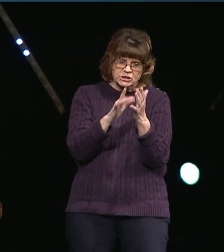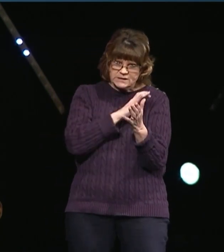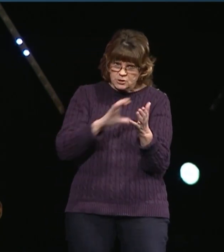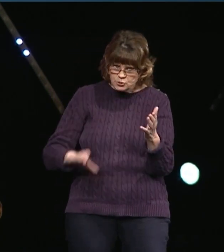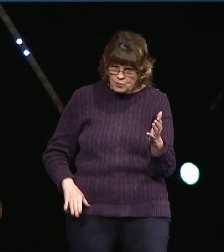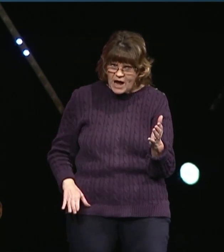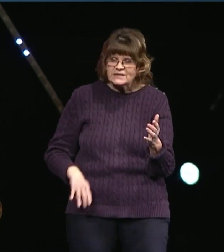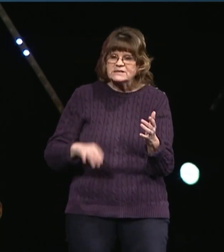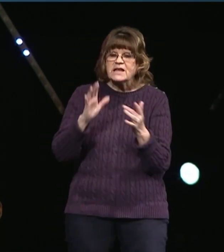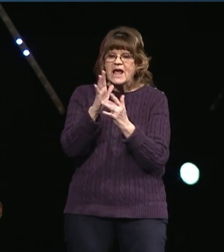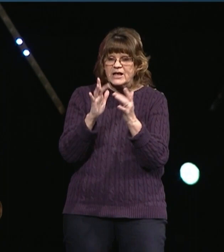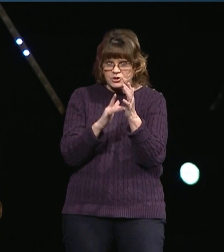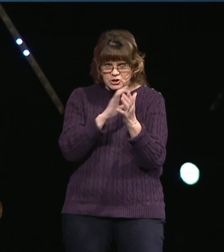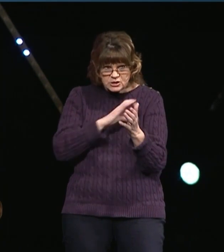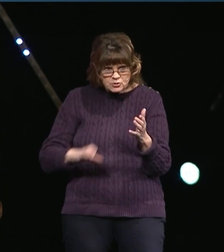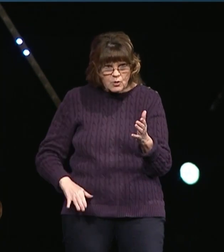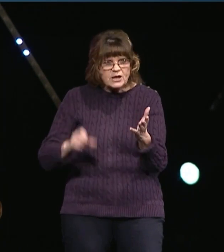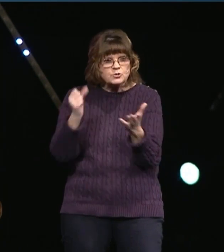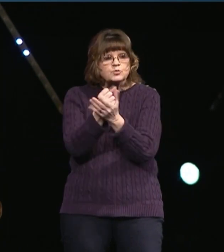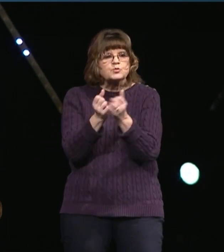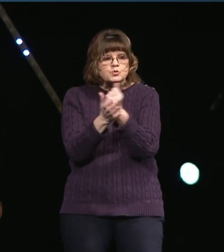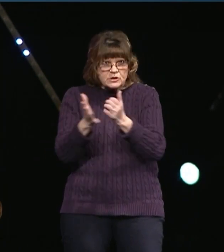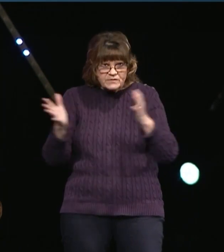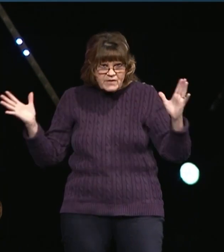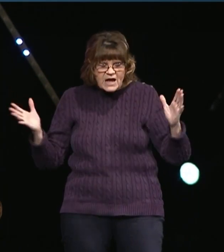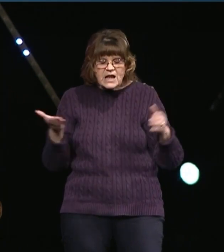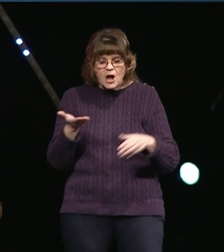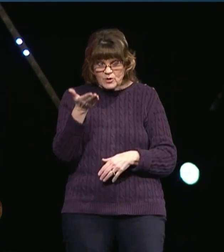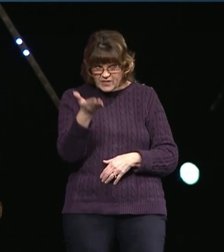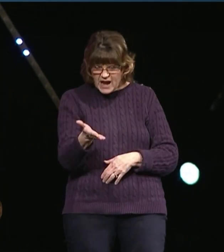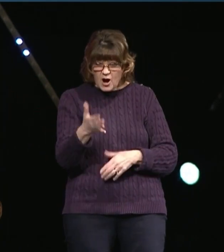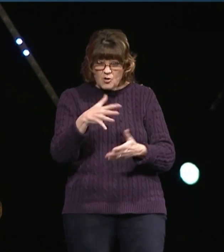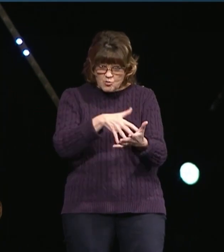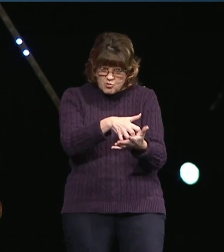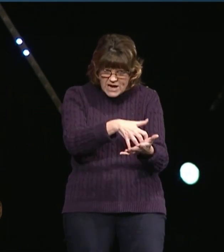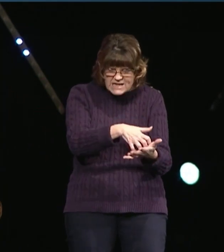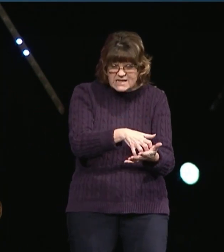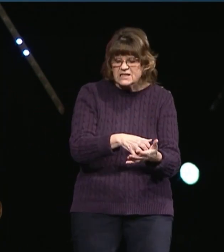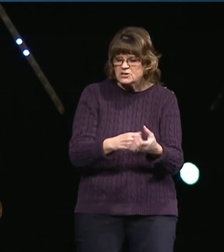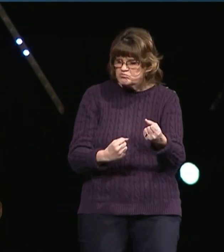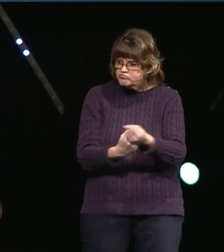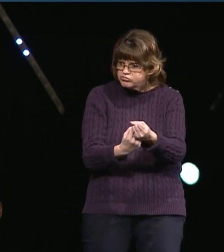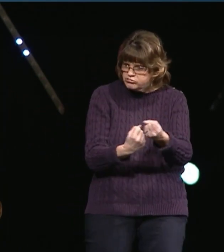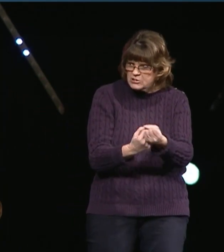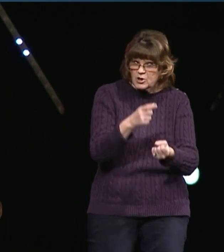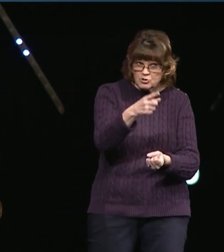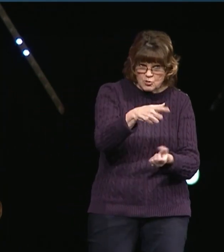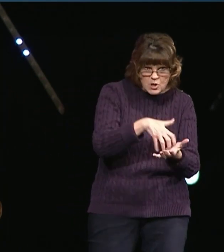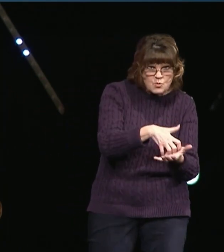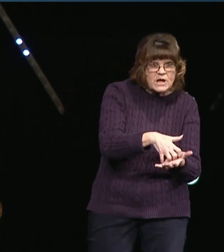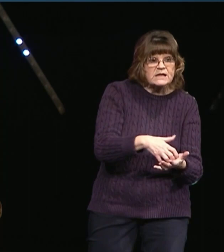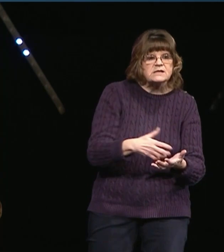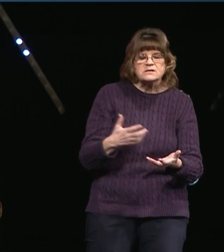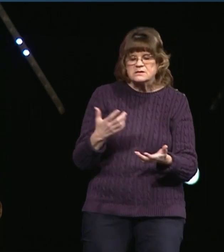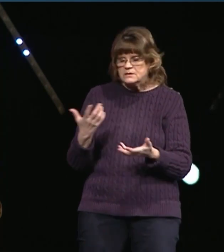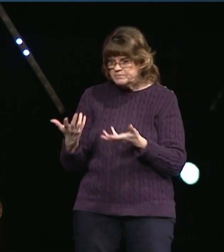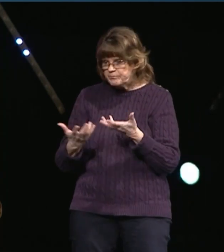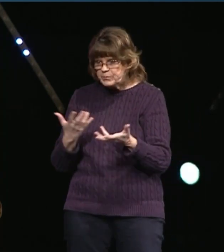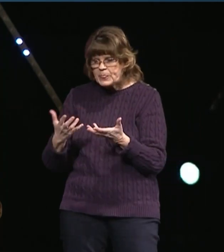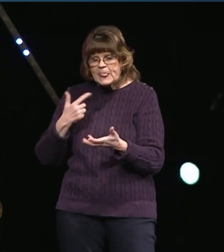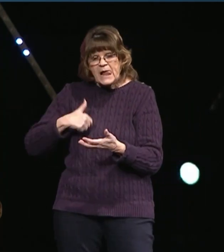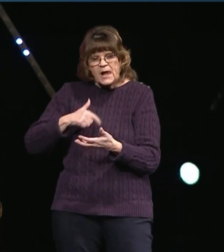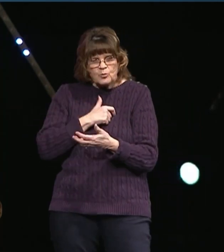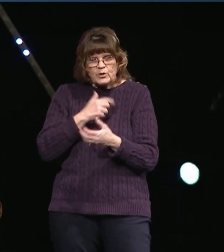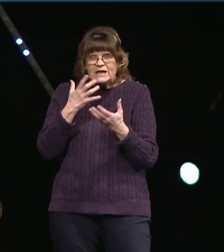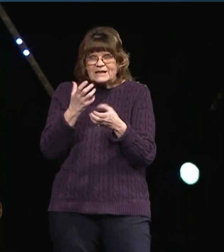And I was with you in weakness and in fear and much trembling. One of the beauties, one of the backwards beauties of these last years is that we got to see